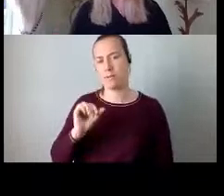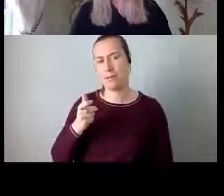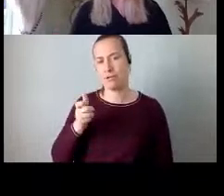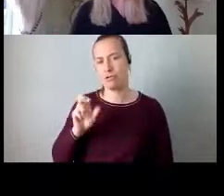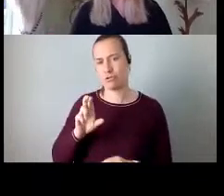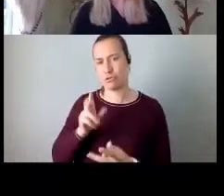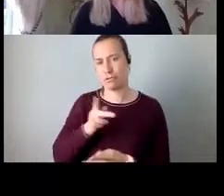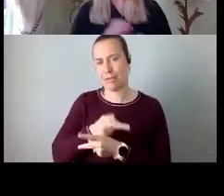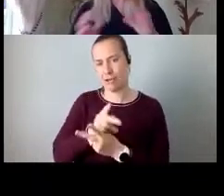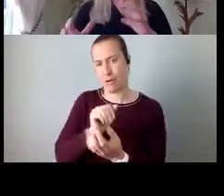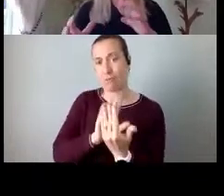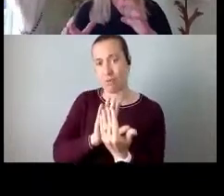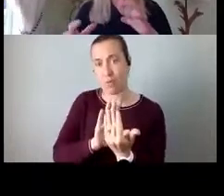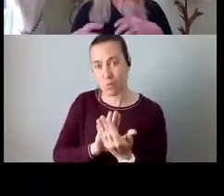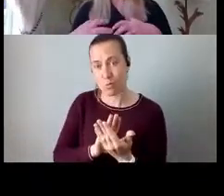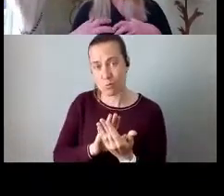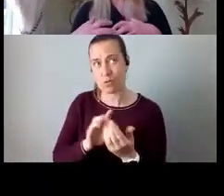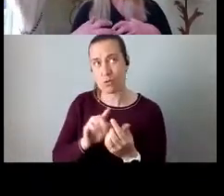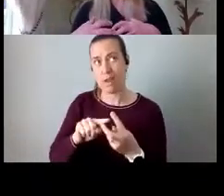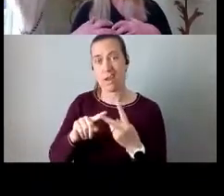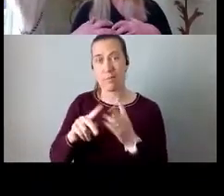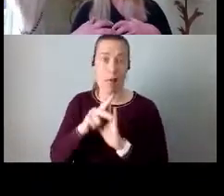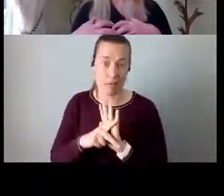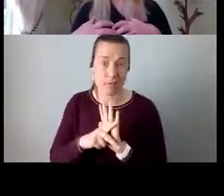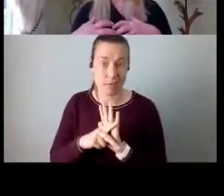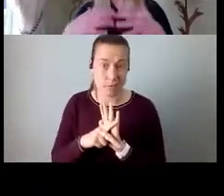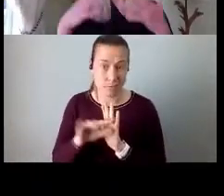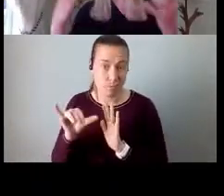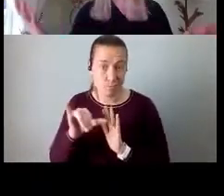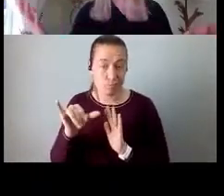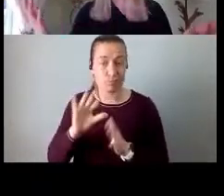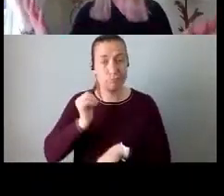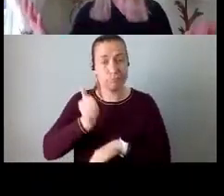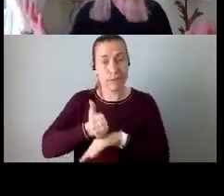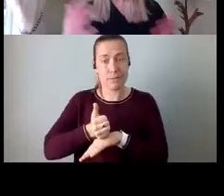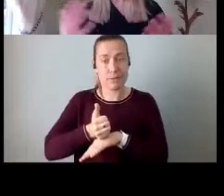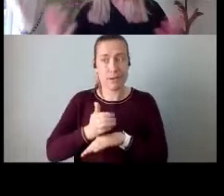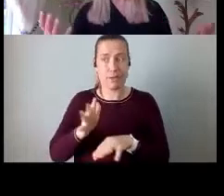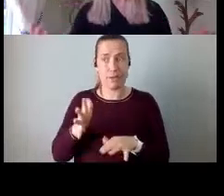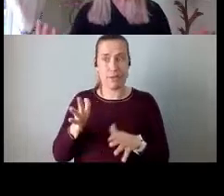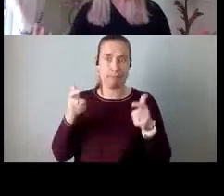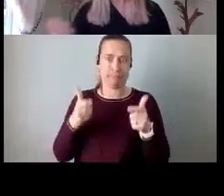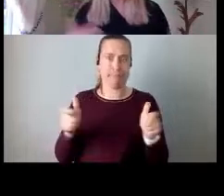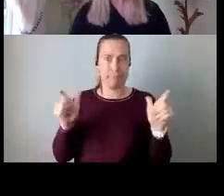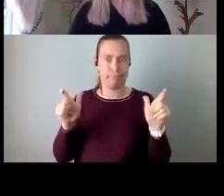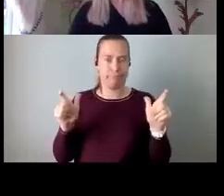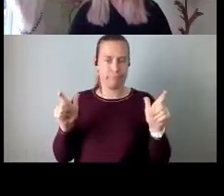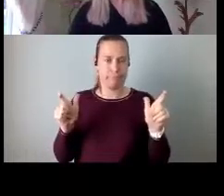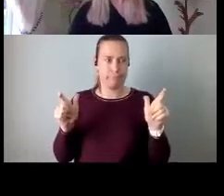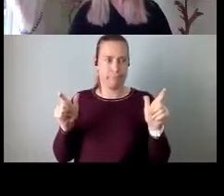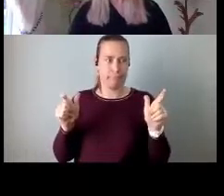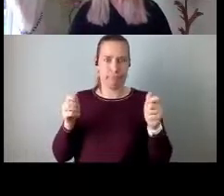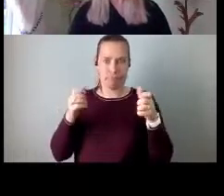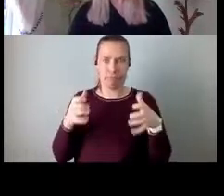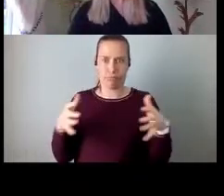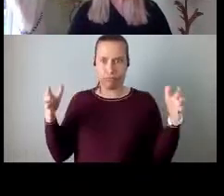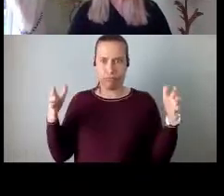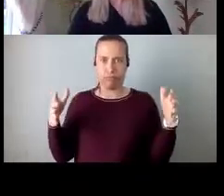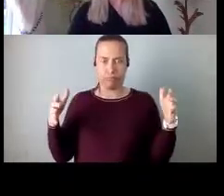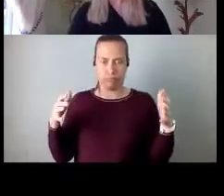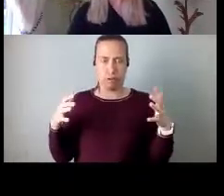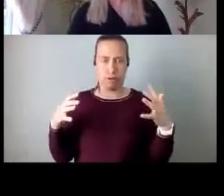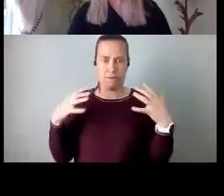and policy based on the kind of massive expansion of health